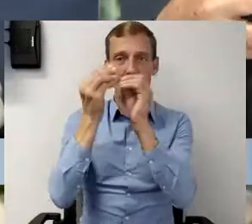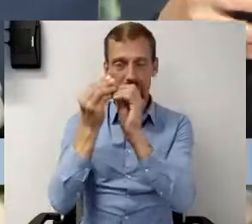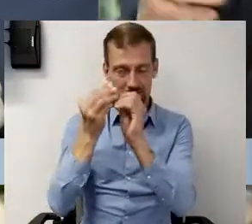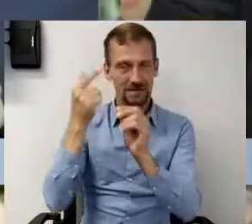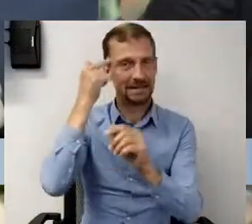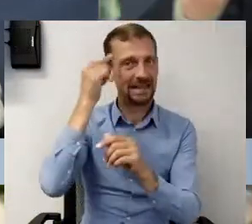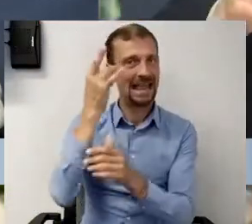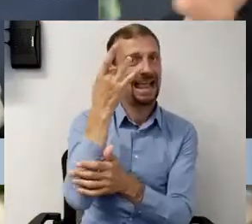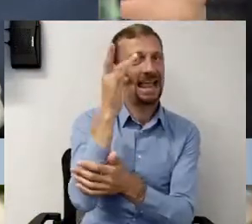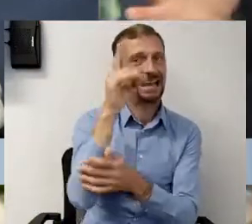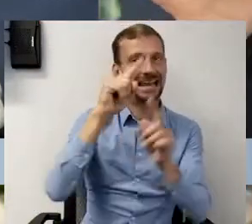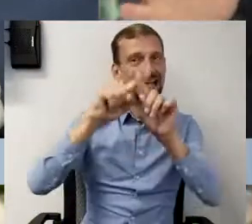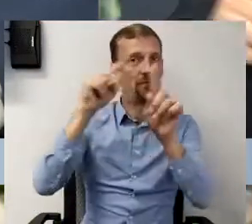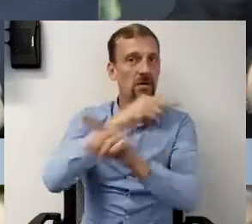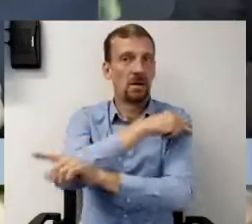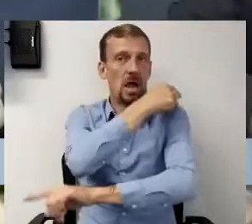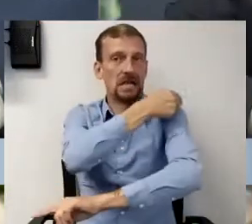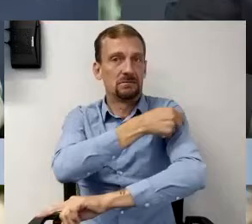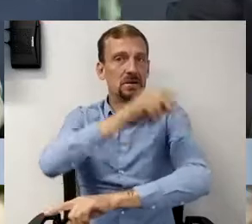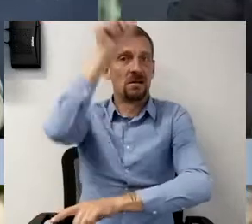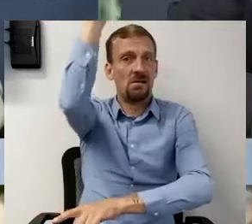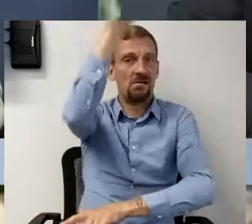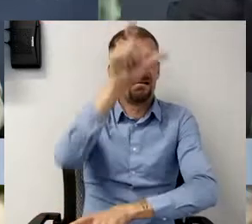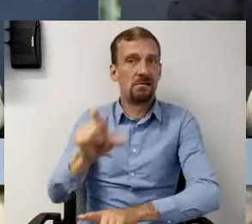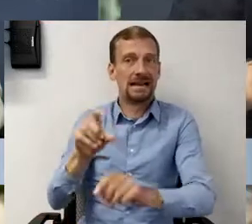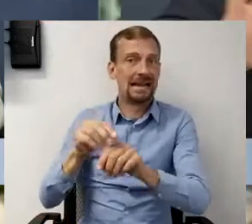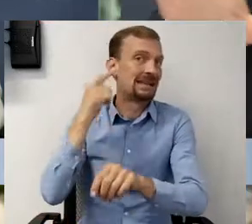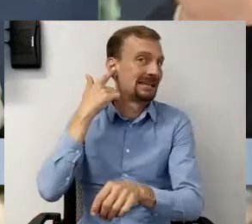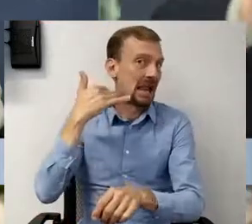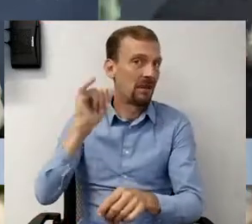got 18 different hospitals that they're going to